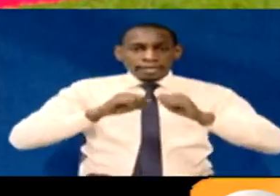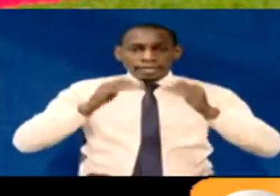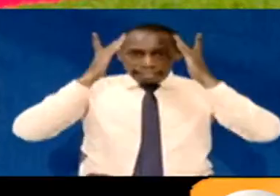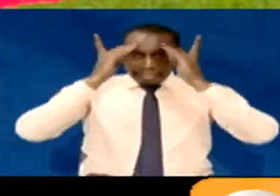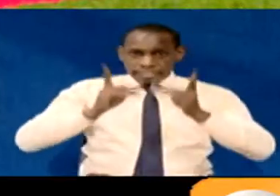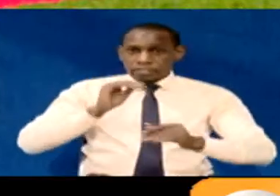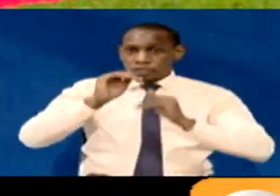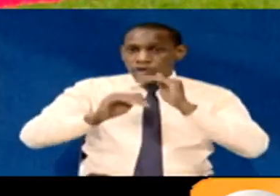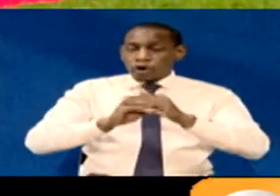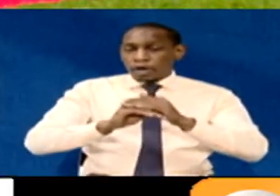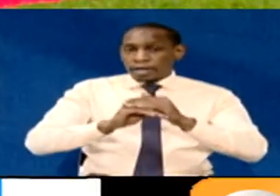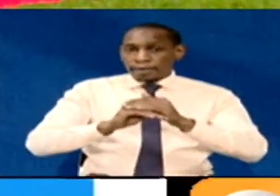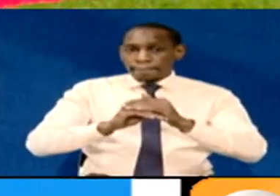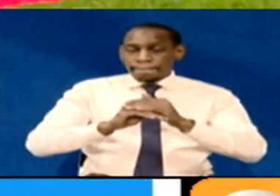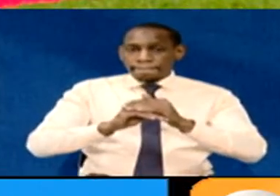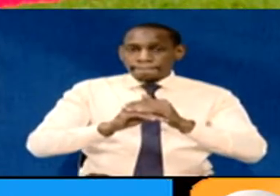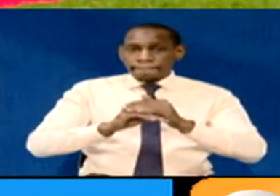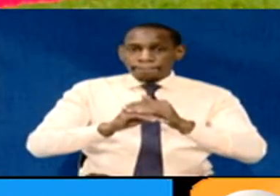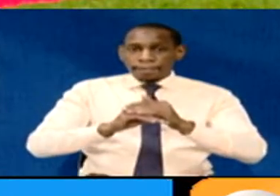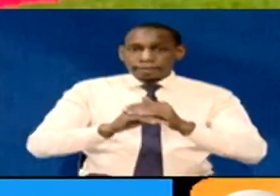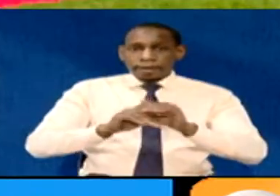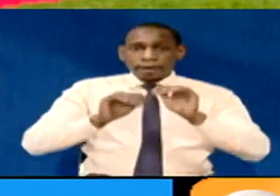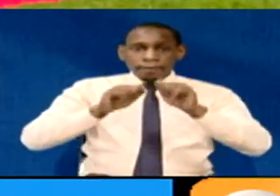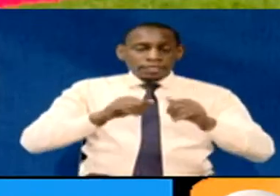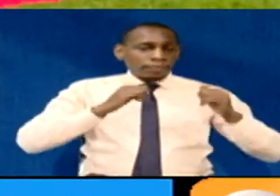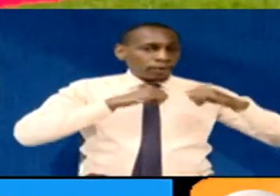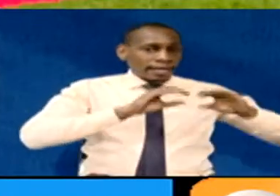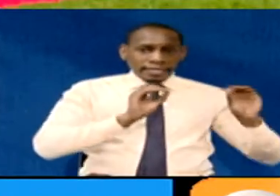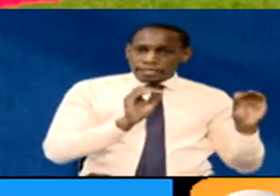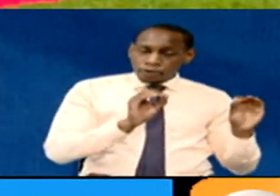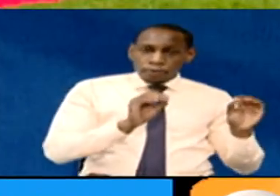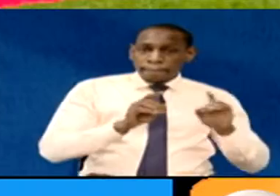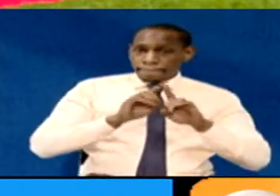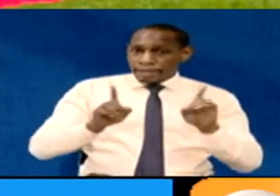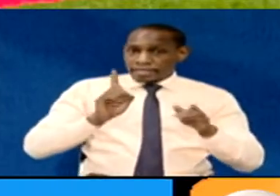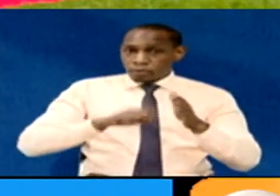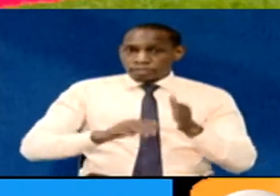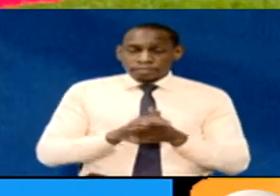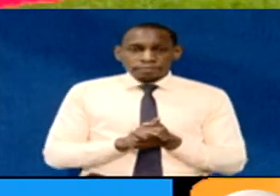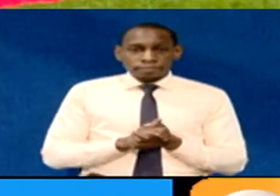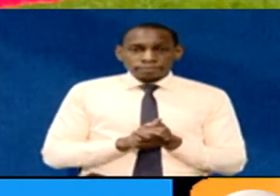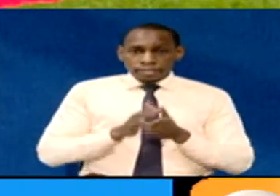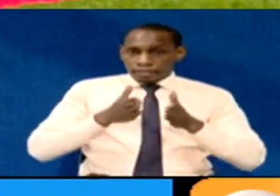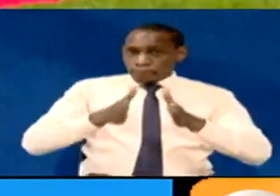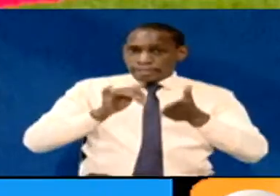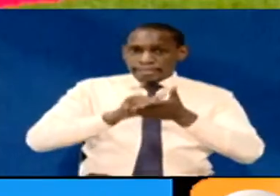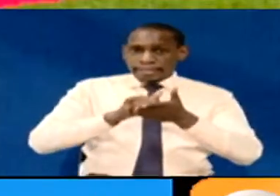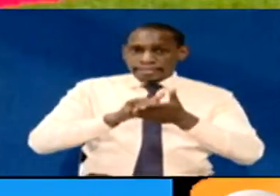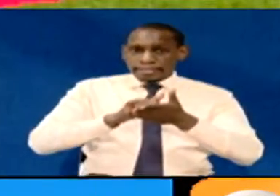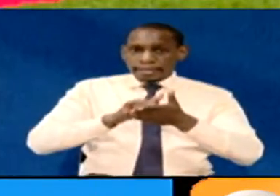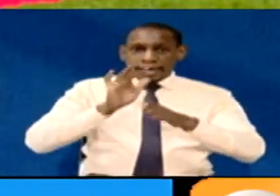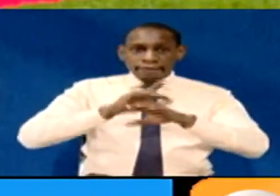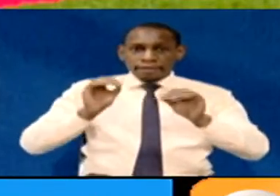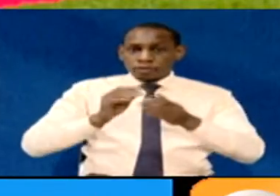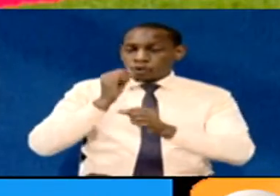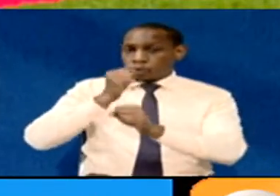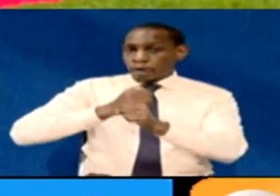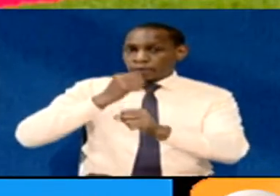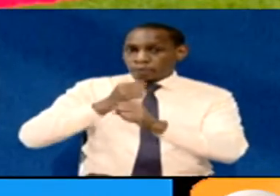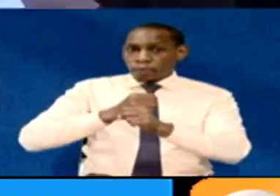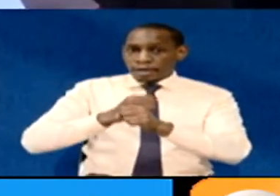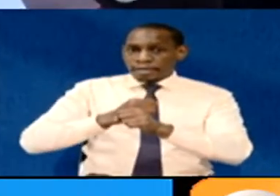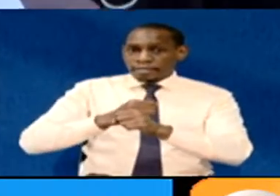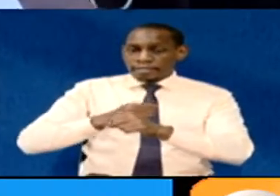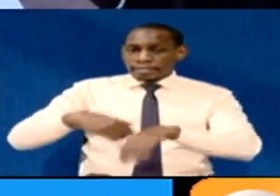or unanimity in points of view. They can disagree, but in a way that does not stall operations in